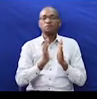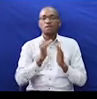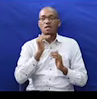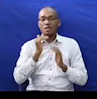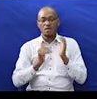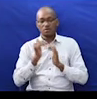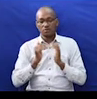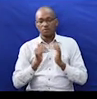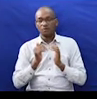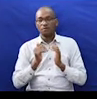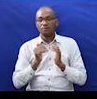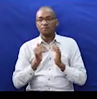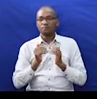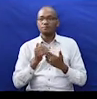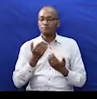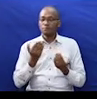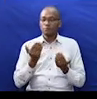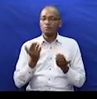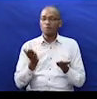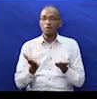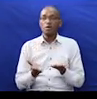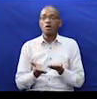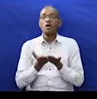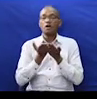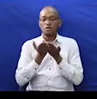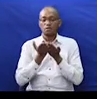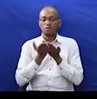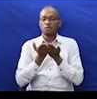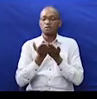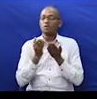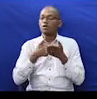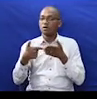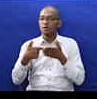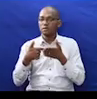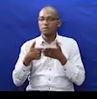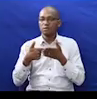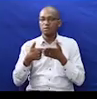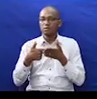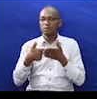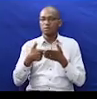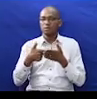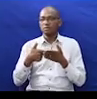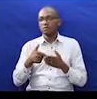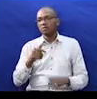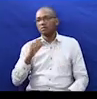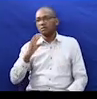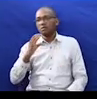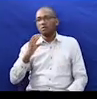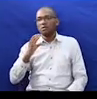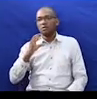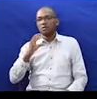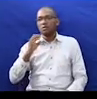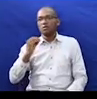ratio called the cos A. Cos A